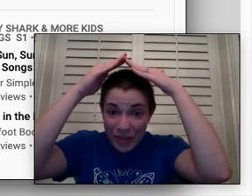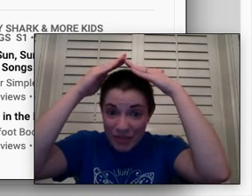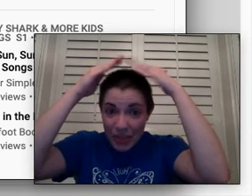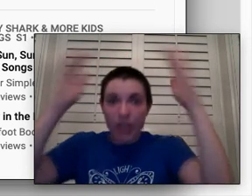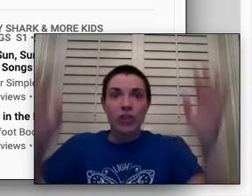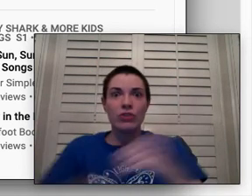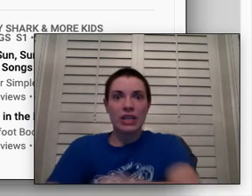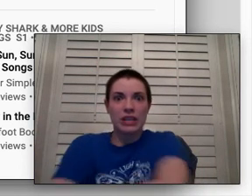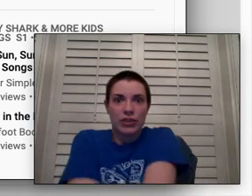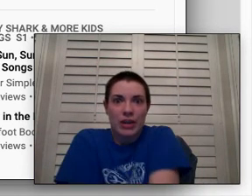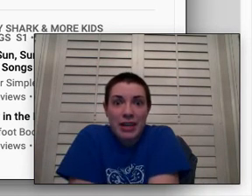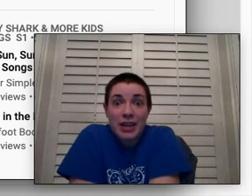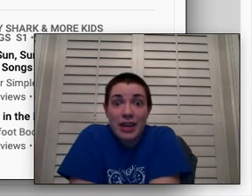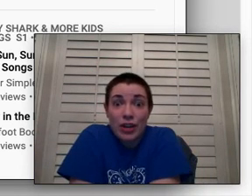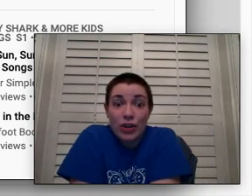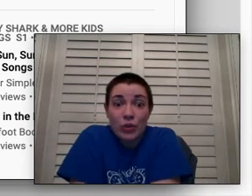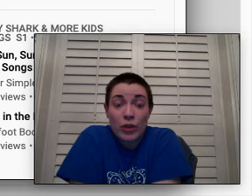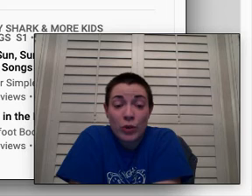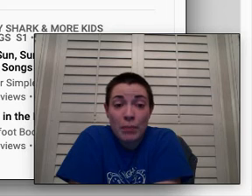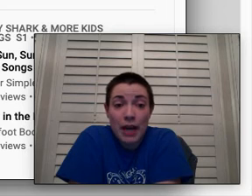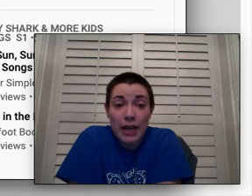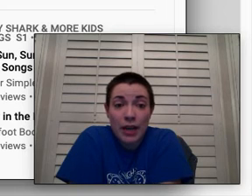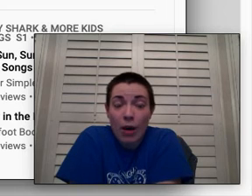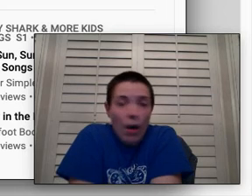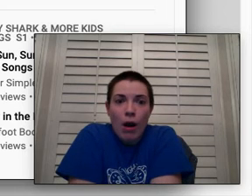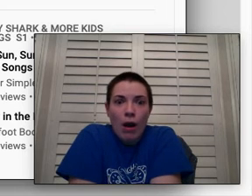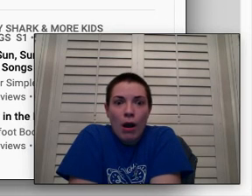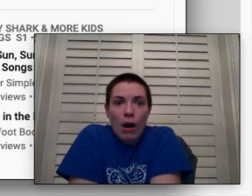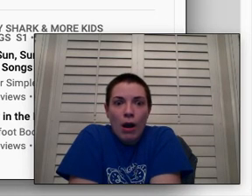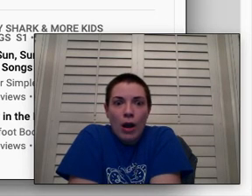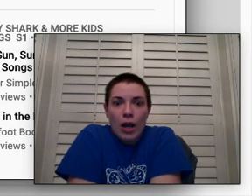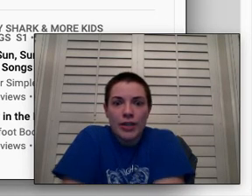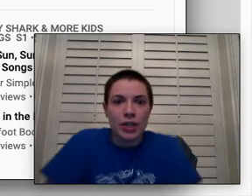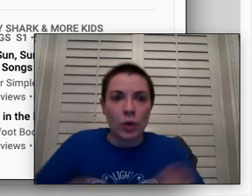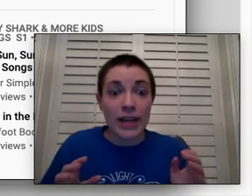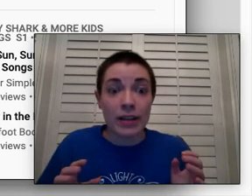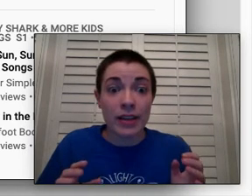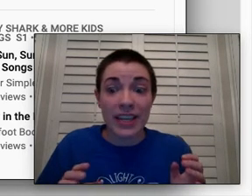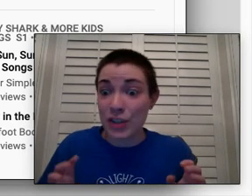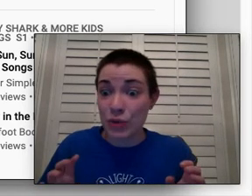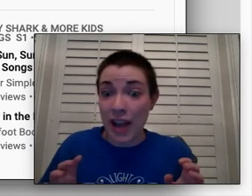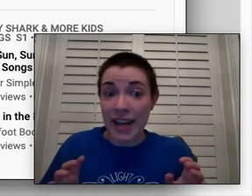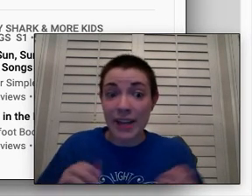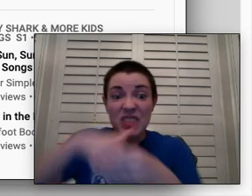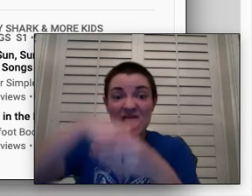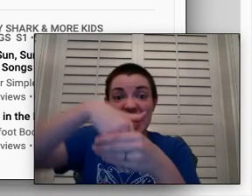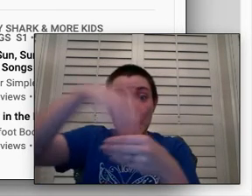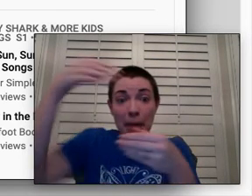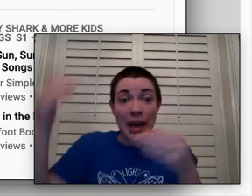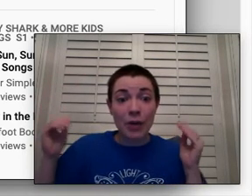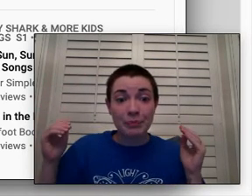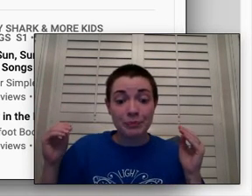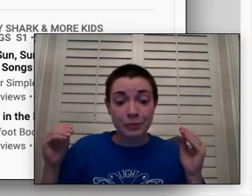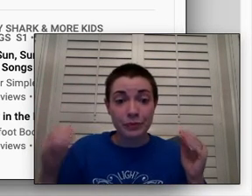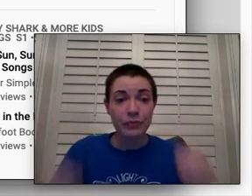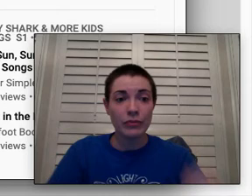cocoon. You can even try making a cocoon with your body. Wait, he's ready. He's gonna come